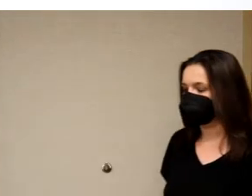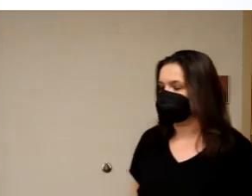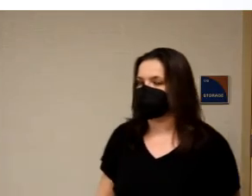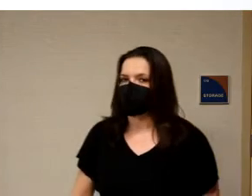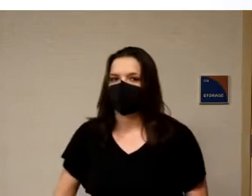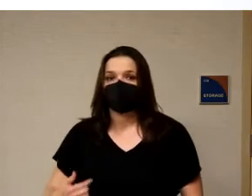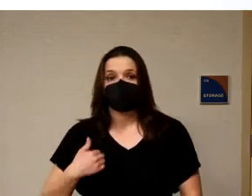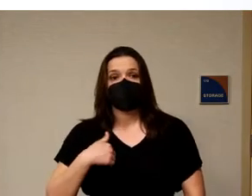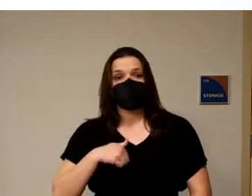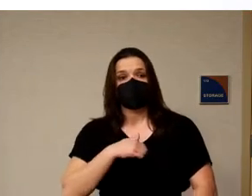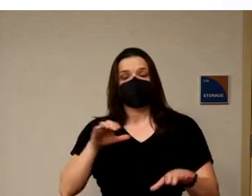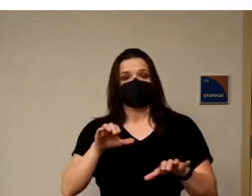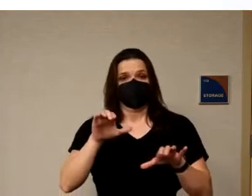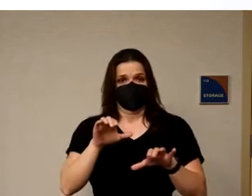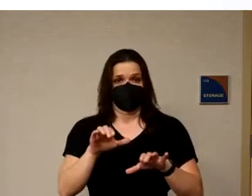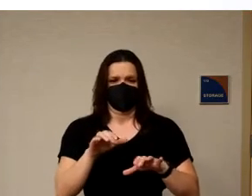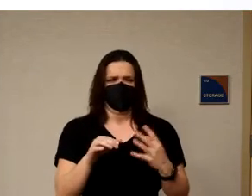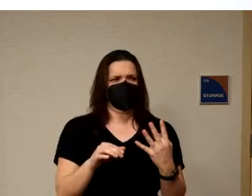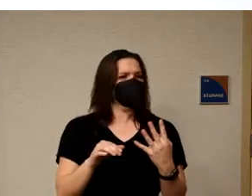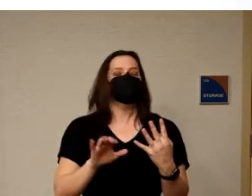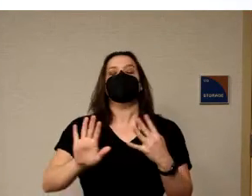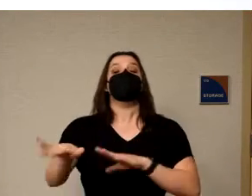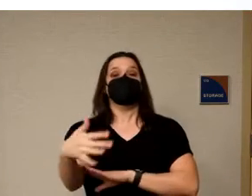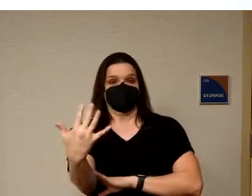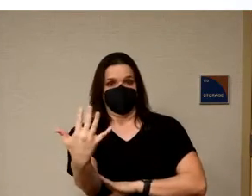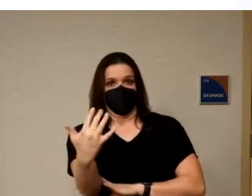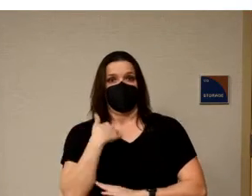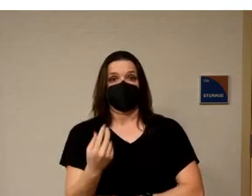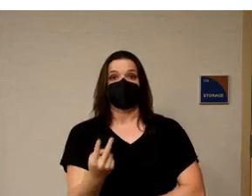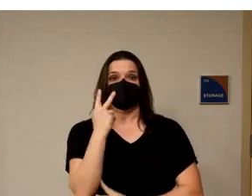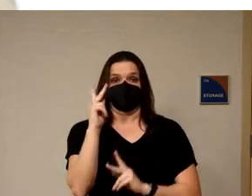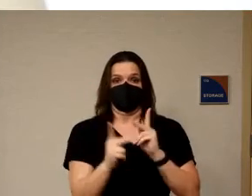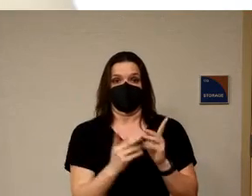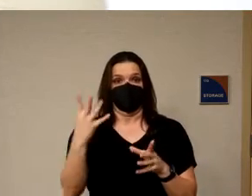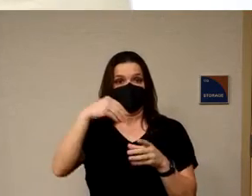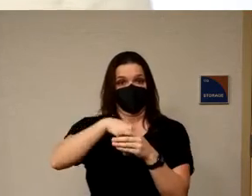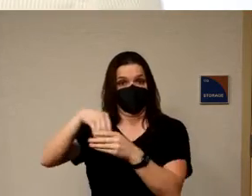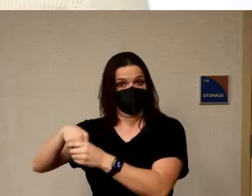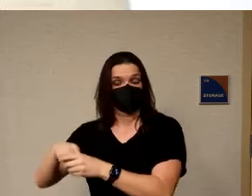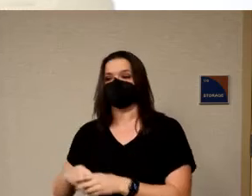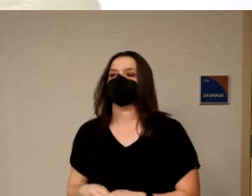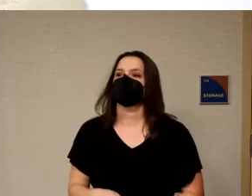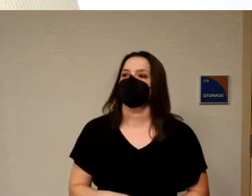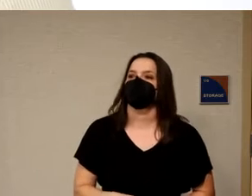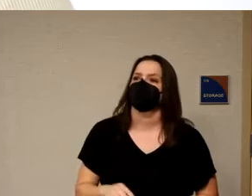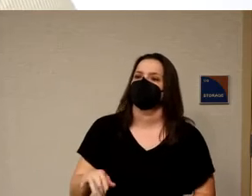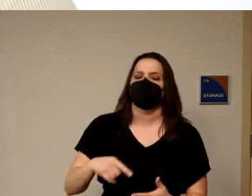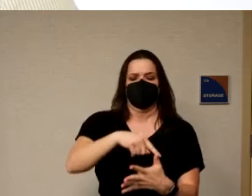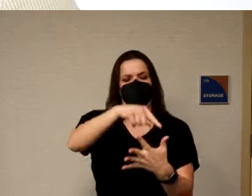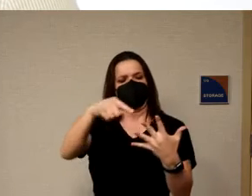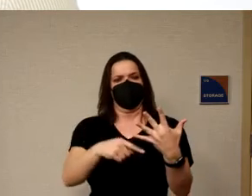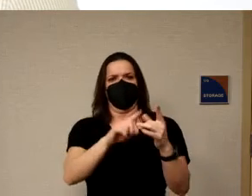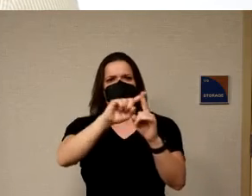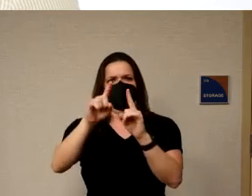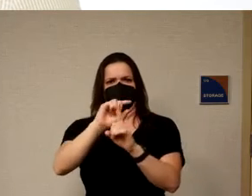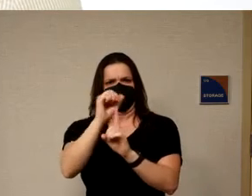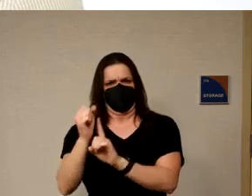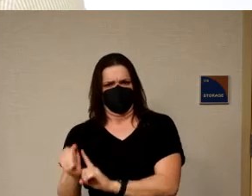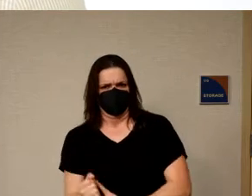4, 5, and then we have 2 public inputs. And of the 5